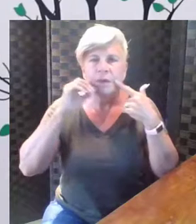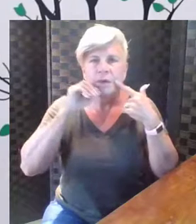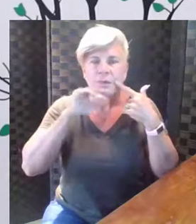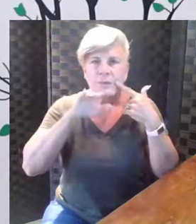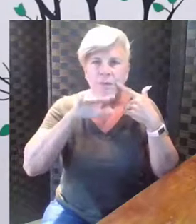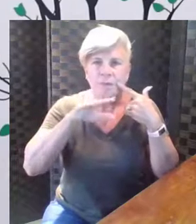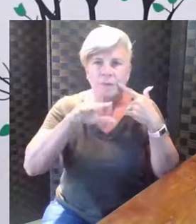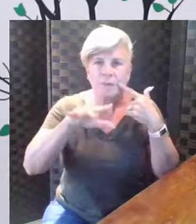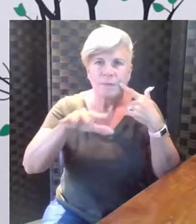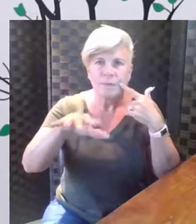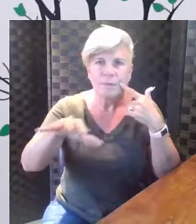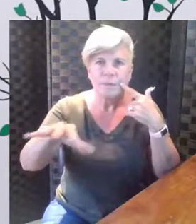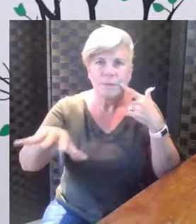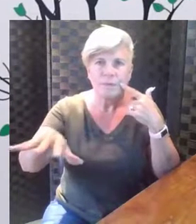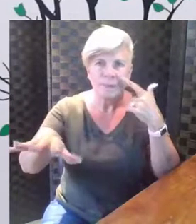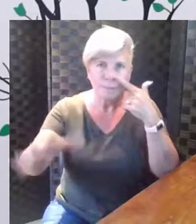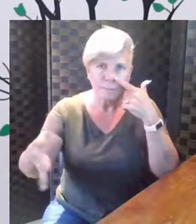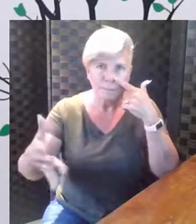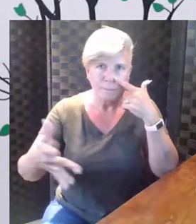out,